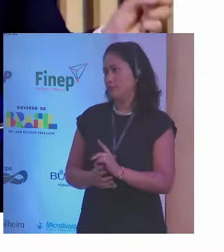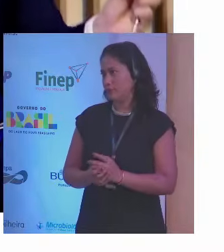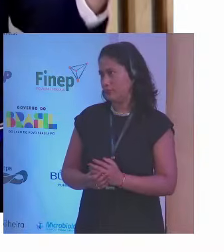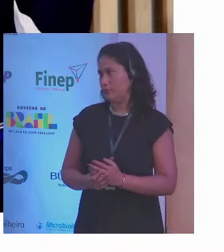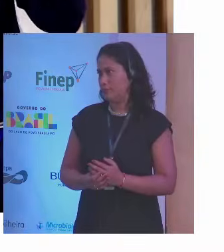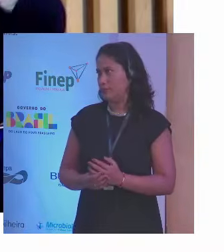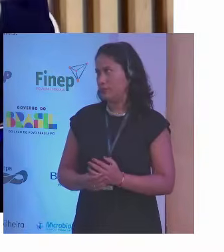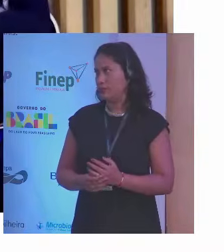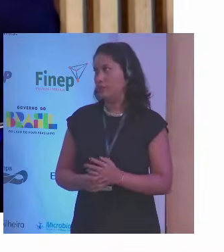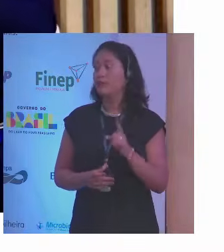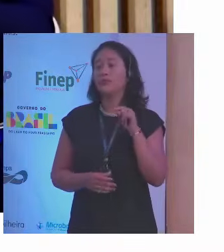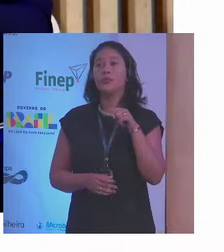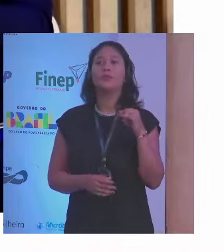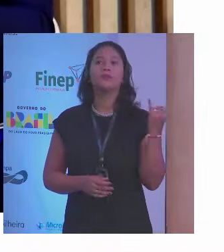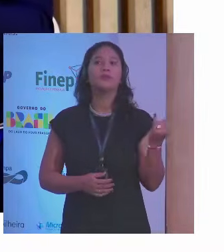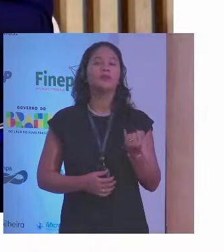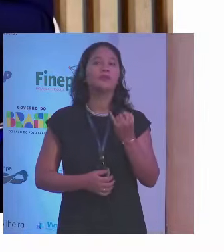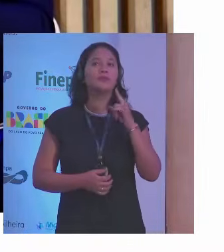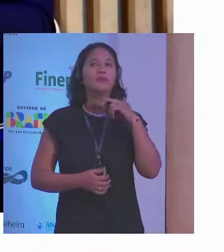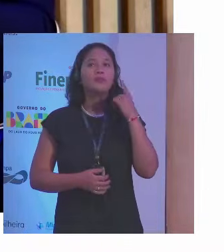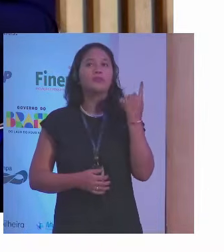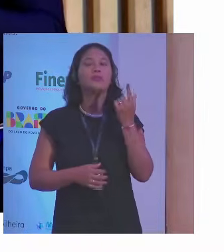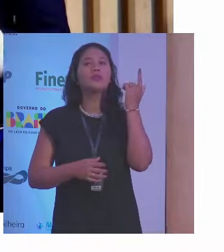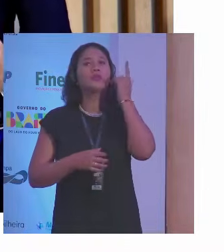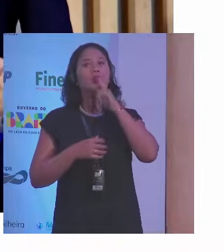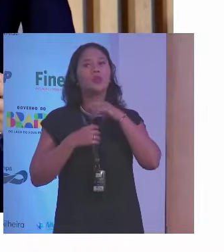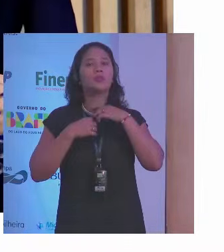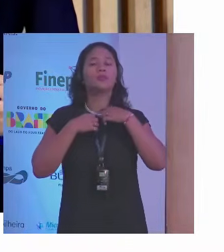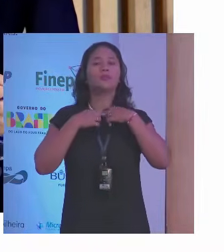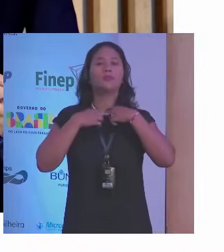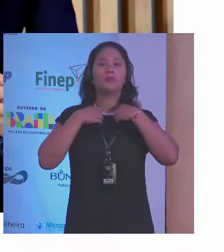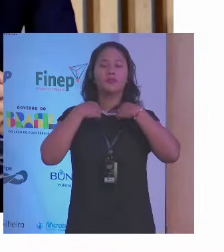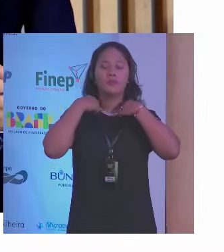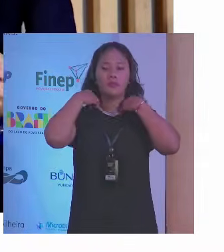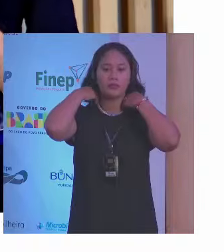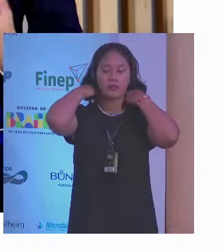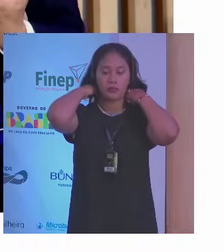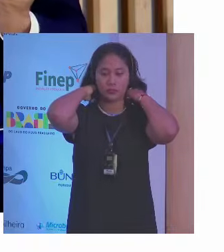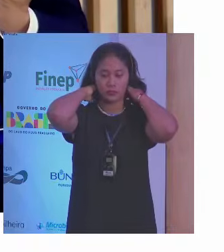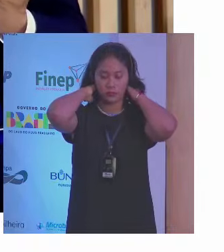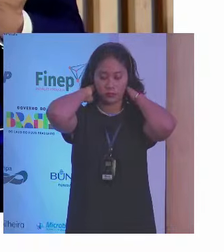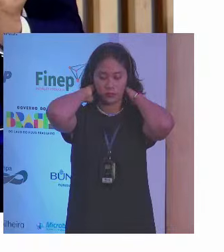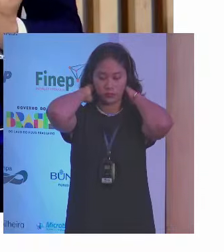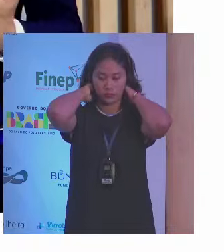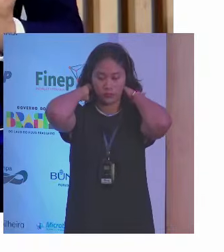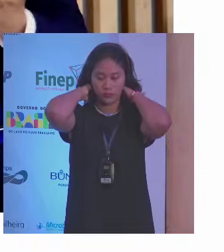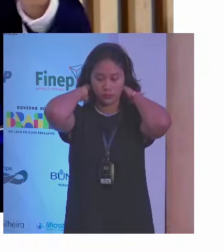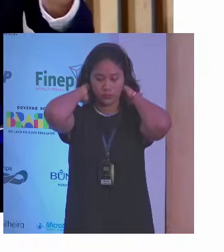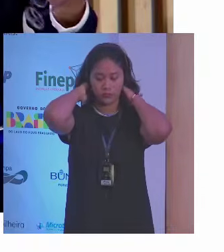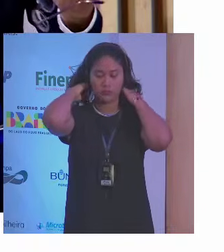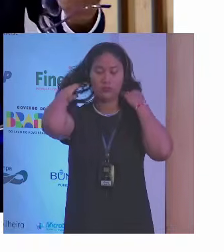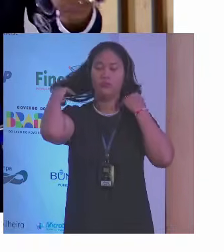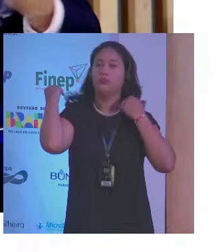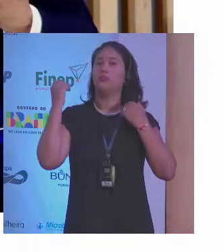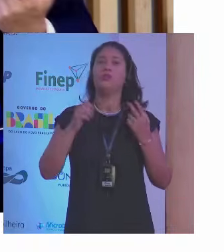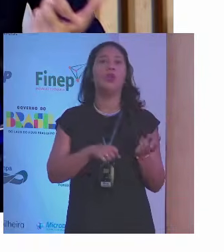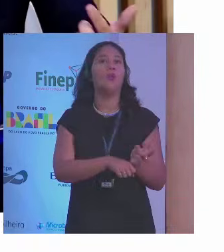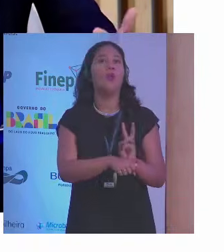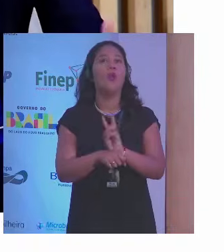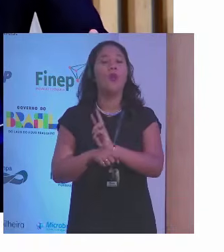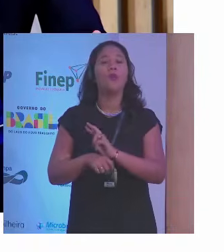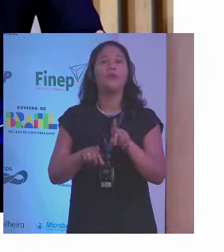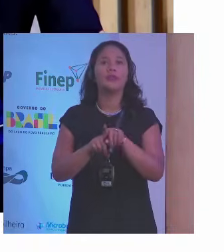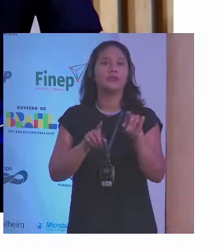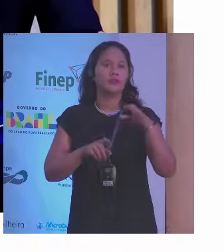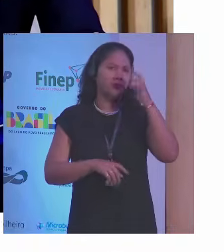that we can have this one monitored in the systems. But the system will be intelligent if you help us.